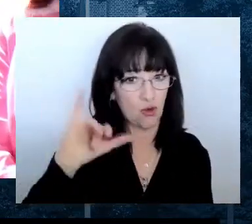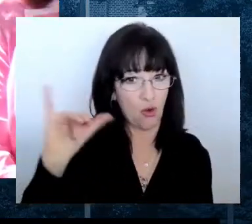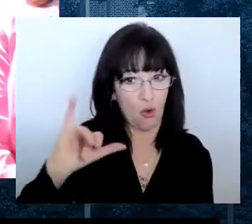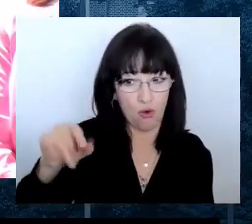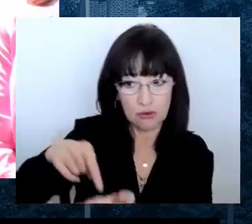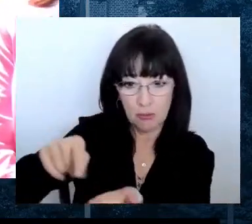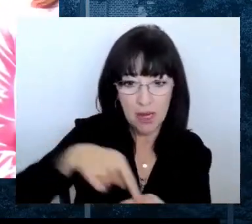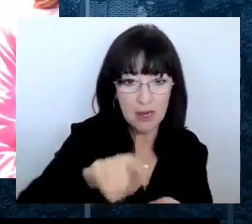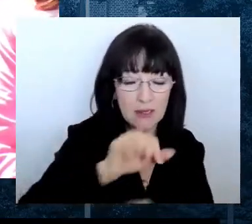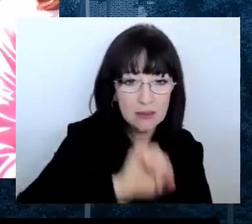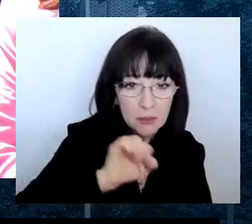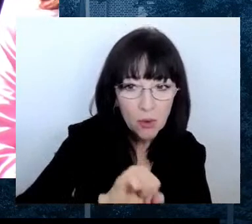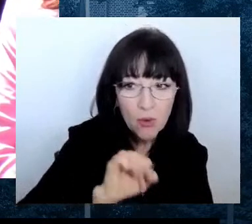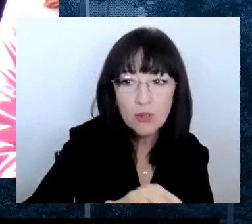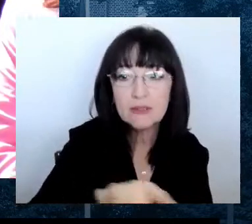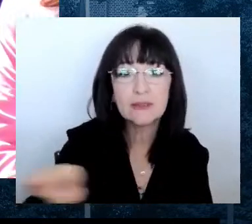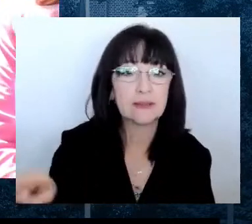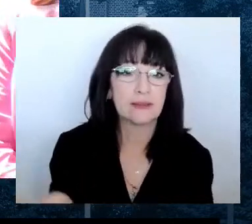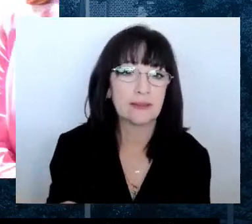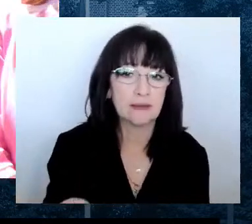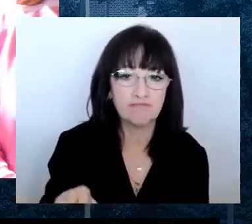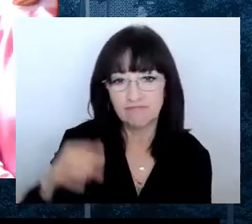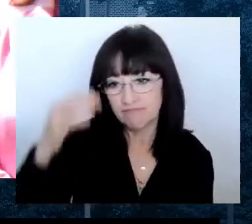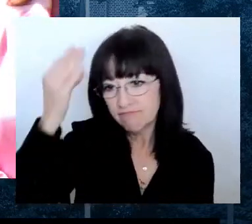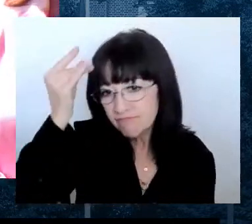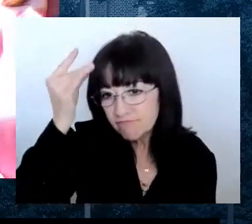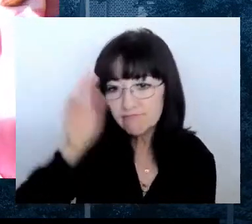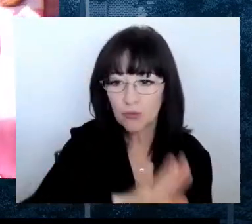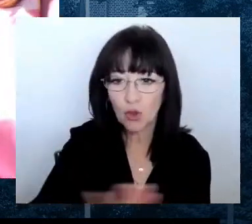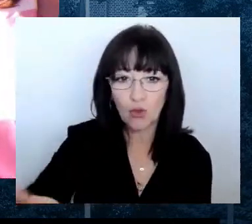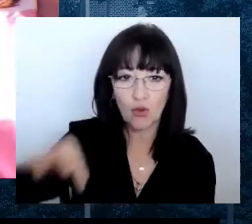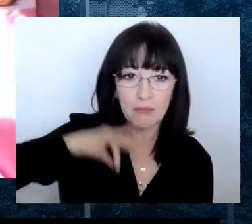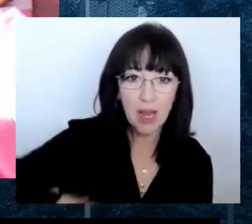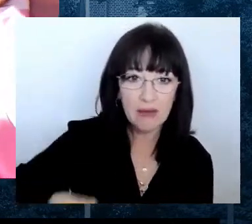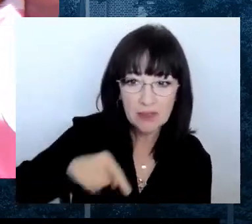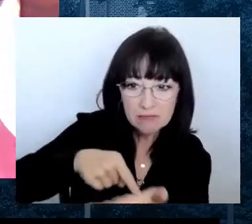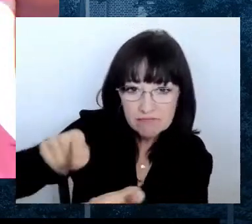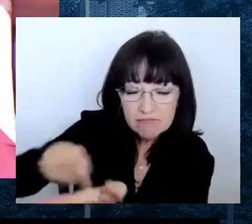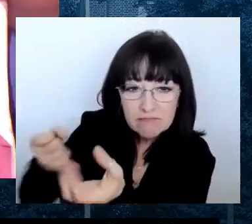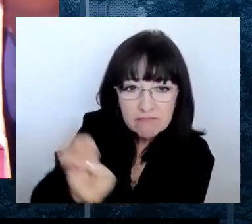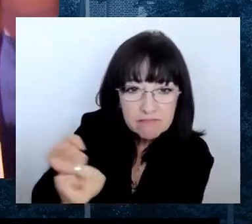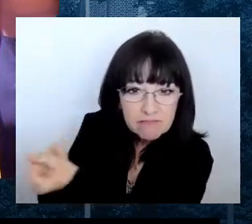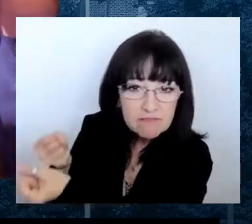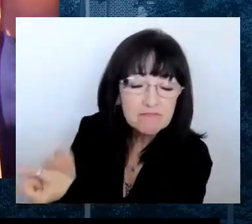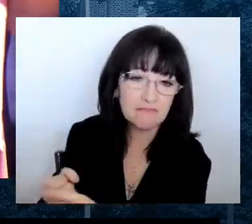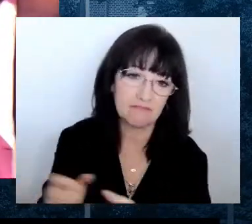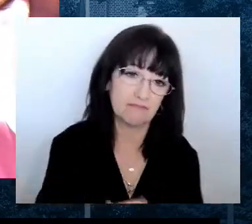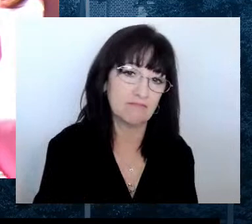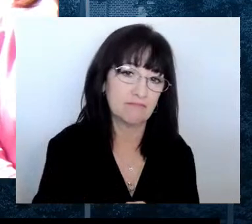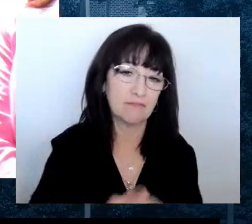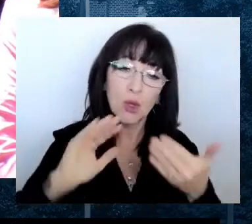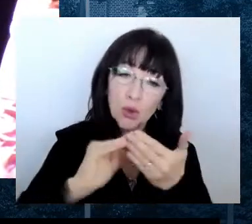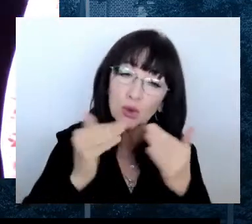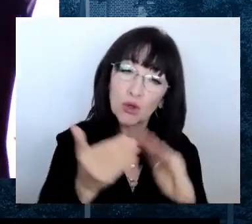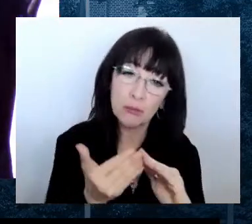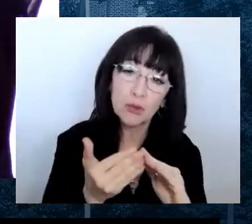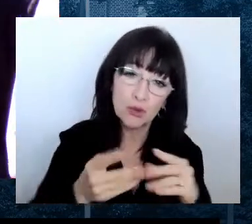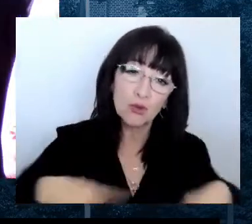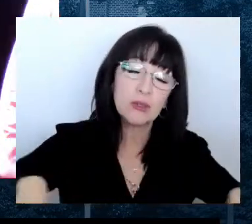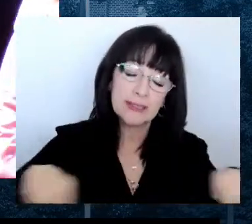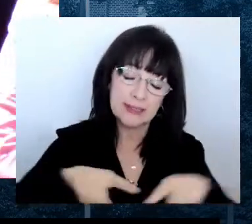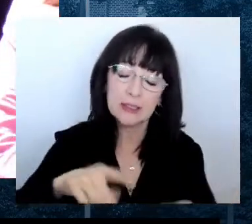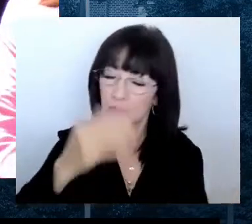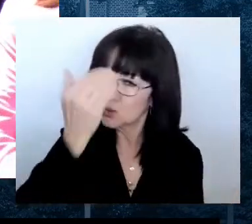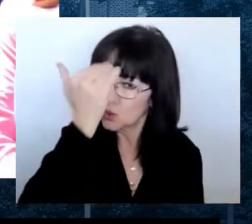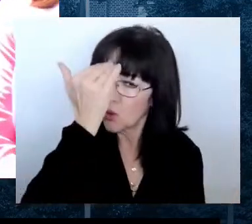like all the legislators behind me, and so many in our business community, believe strongly that the interests of business